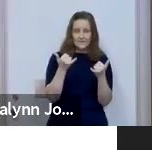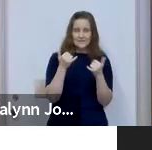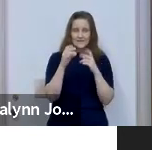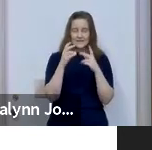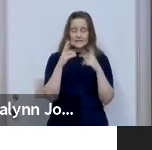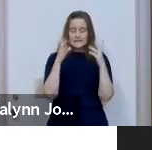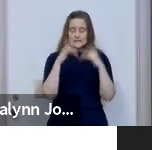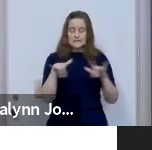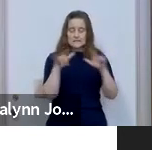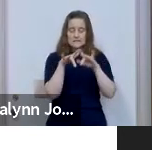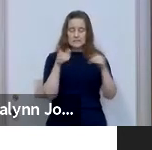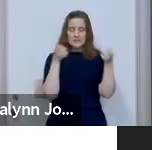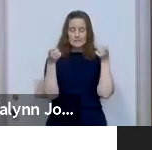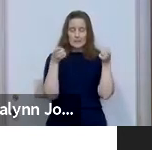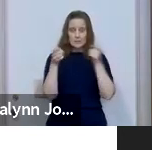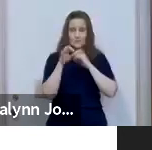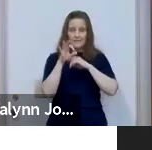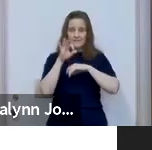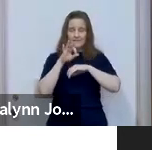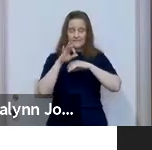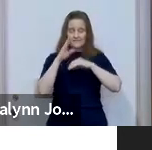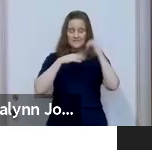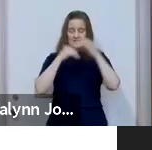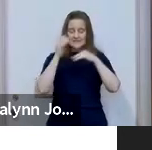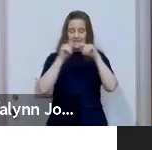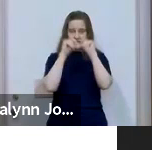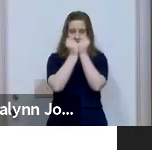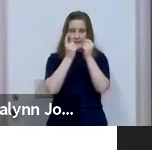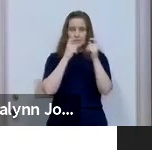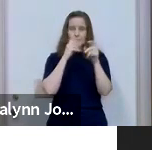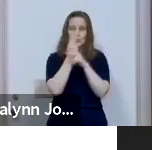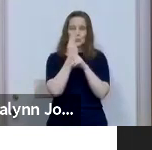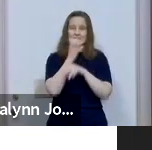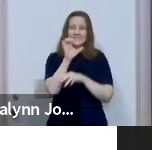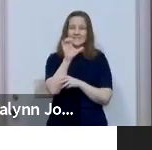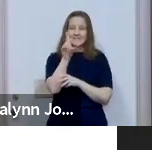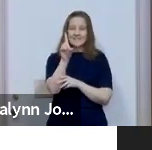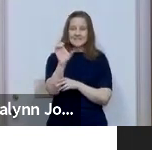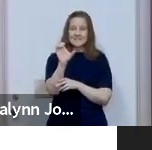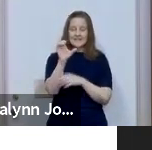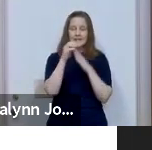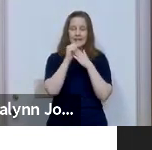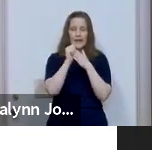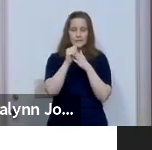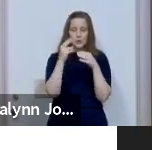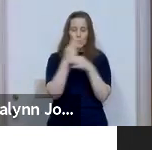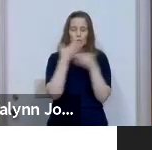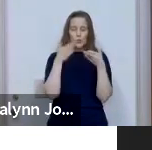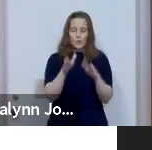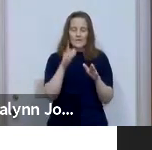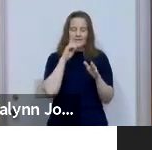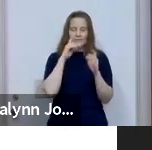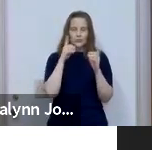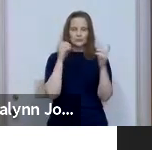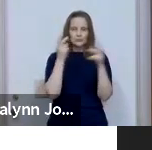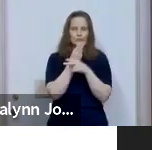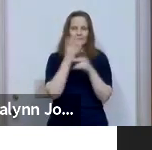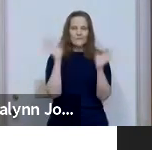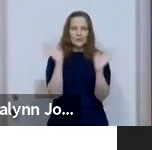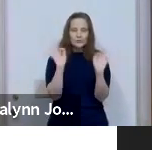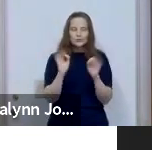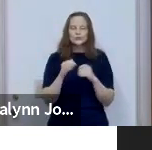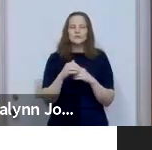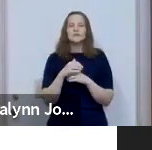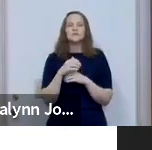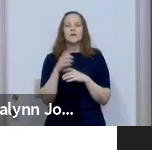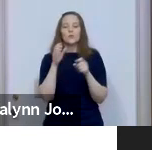team have been working off CDC guidance to really come up with a new way to use our furniture, realign our spaces, and working with